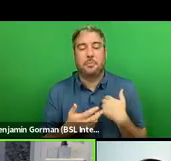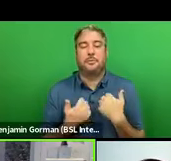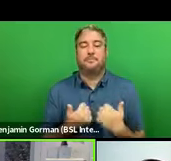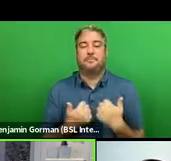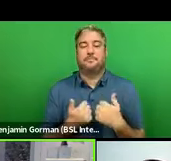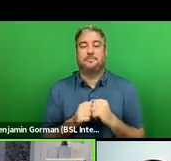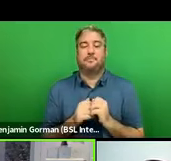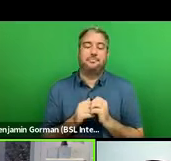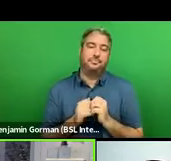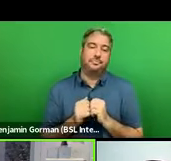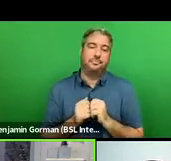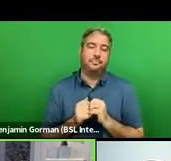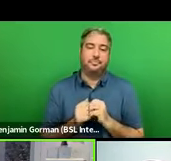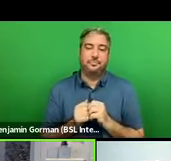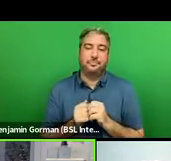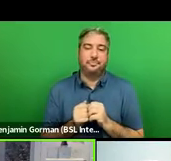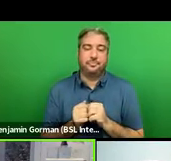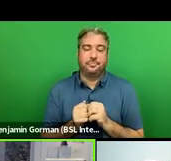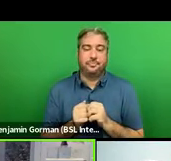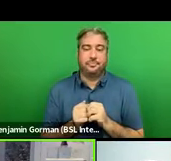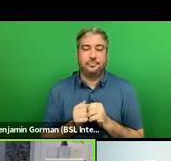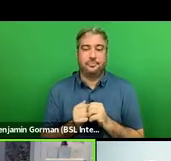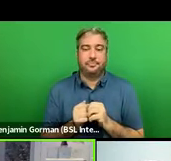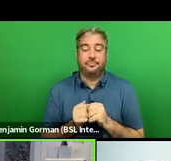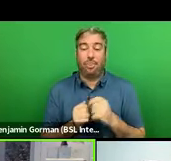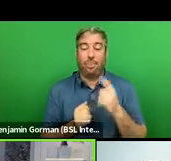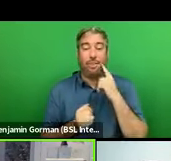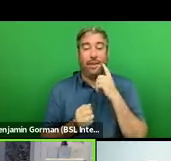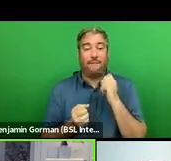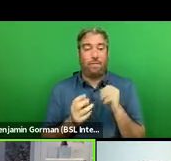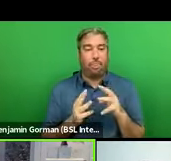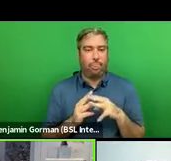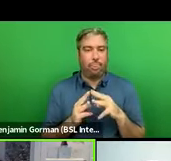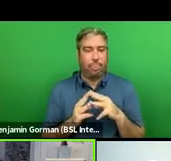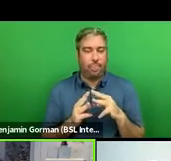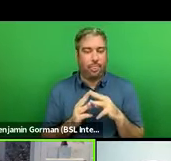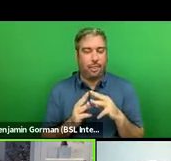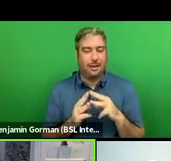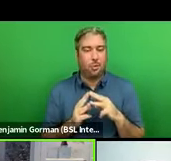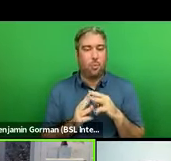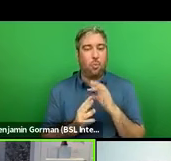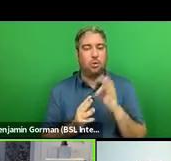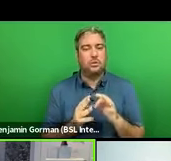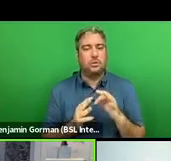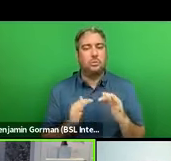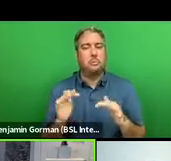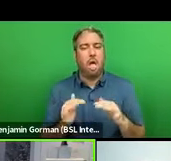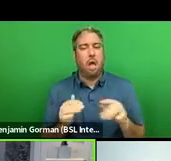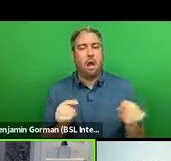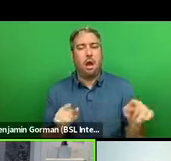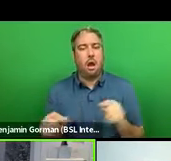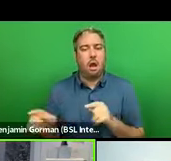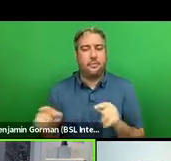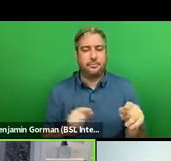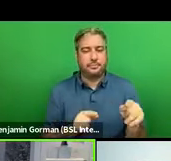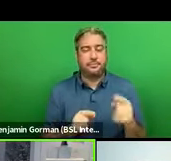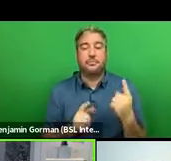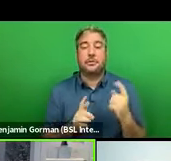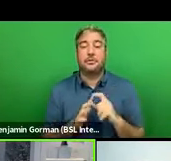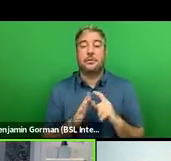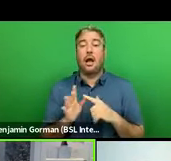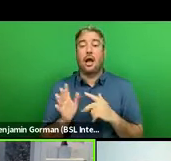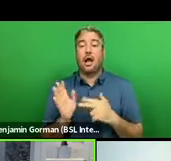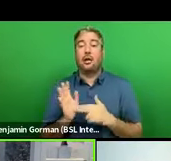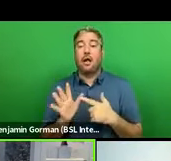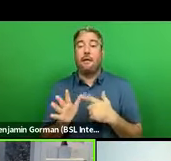questions that kind of similar. So one is from Diana from Spain, S2 from Indonesia, and then